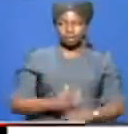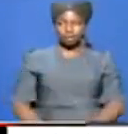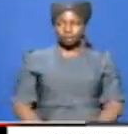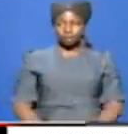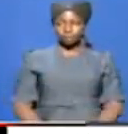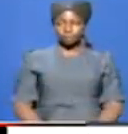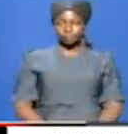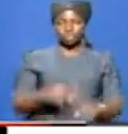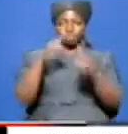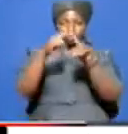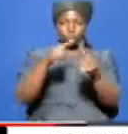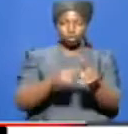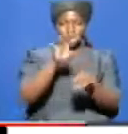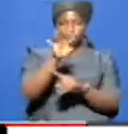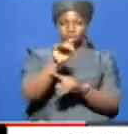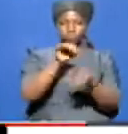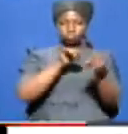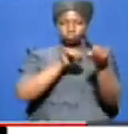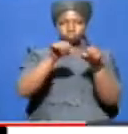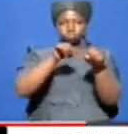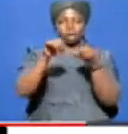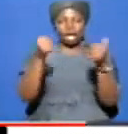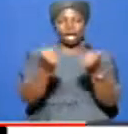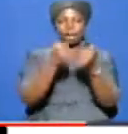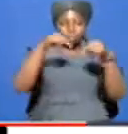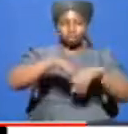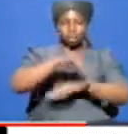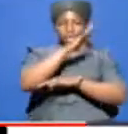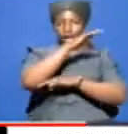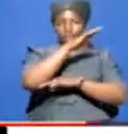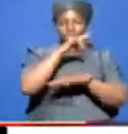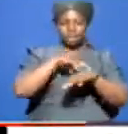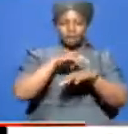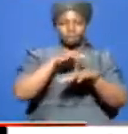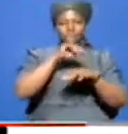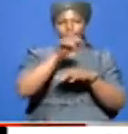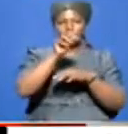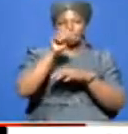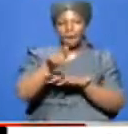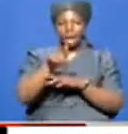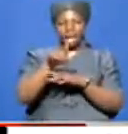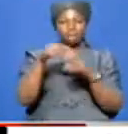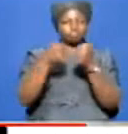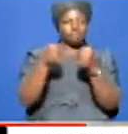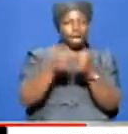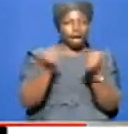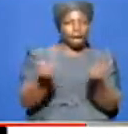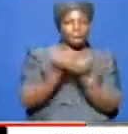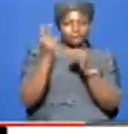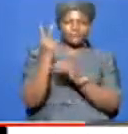A total of 40 bouts were on card this afternoon as Jamal Cup Boxing Tournament entered day two at Charter Hall,